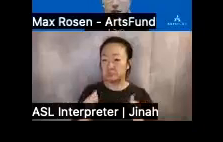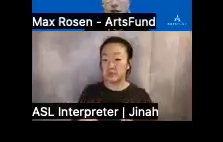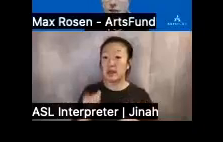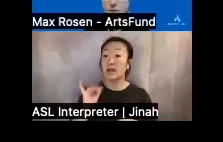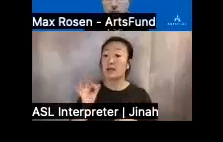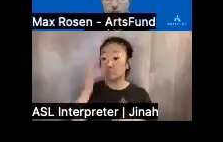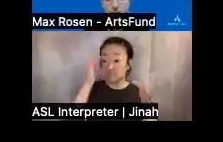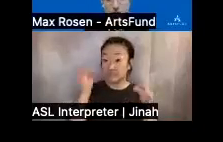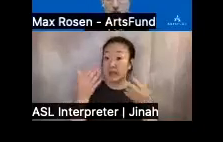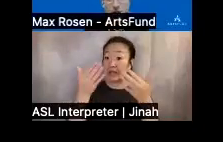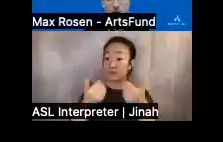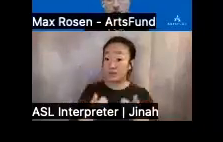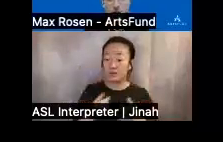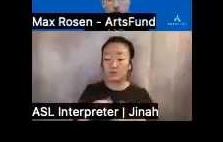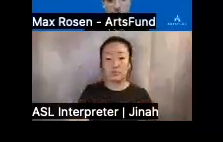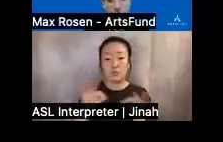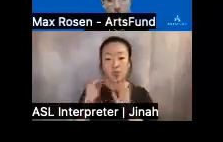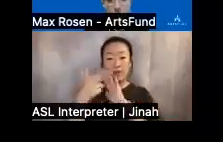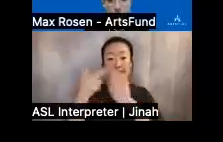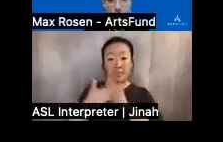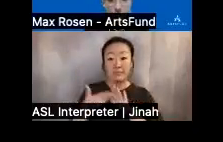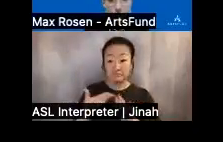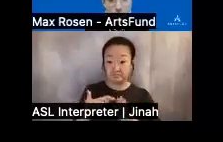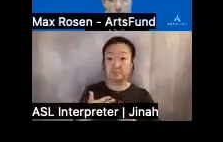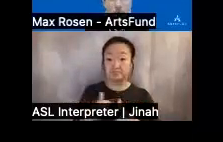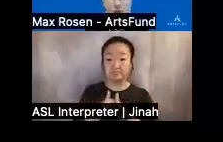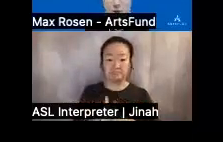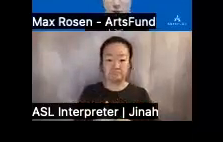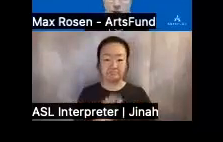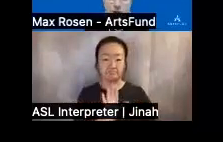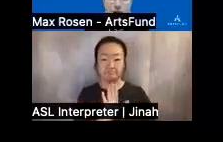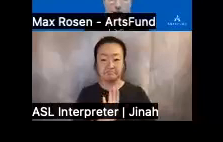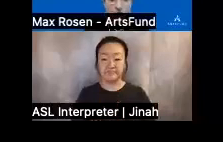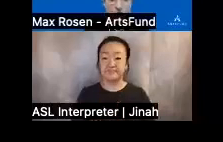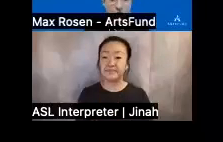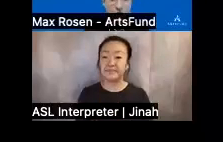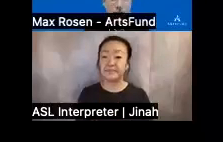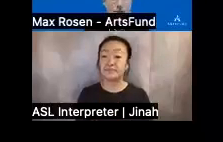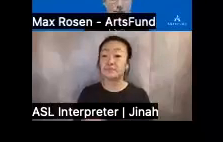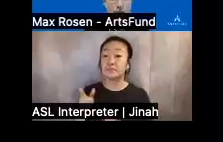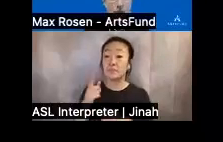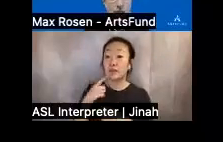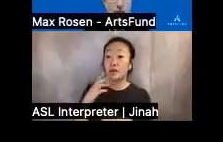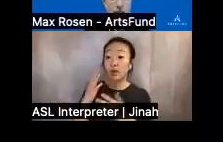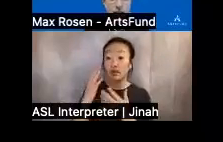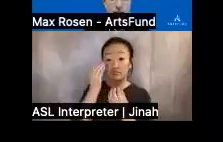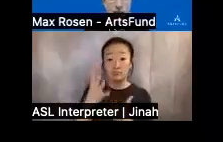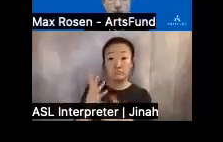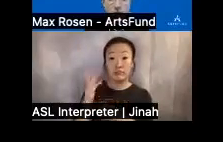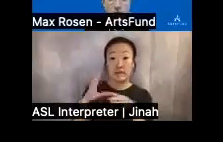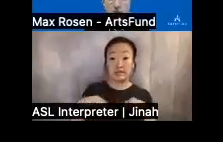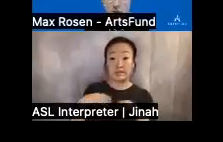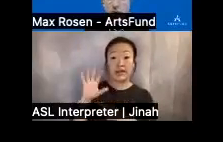separately, please make sure to label them appropriately. I want to mention that last year we accepted